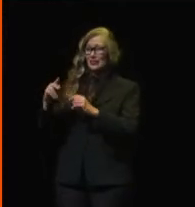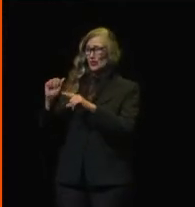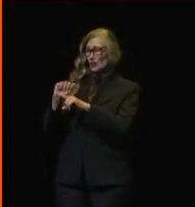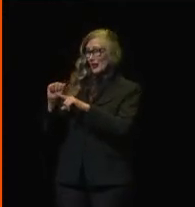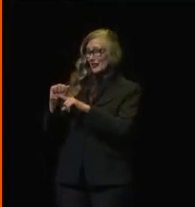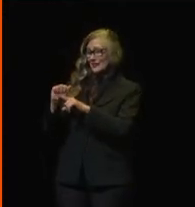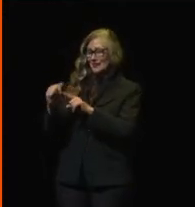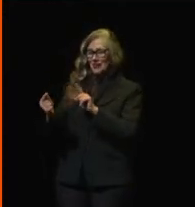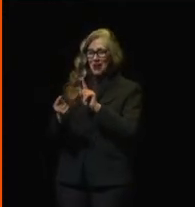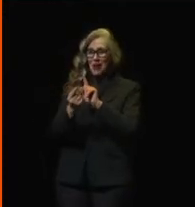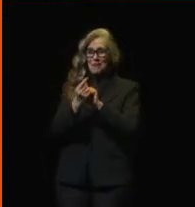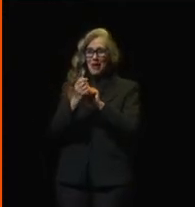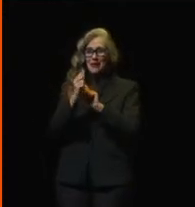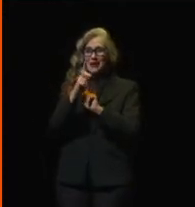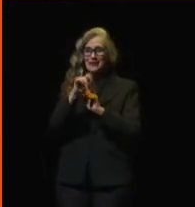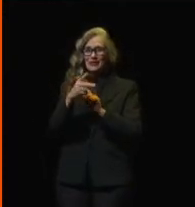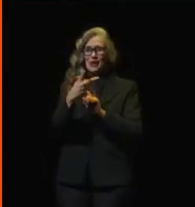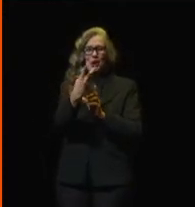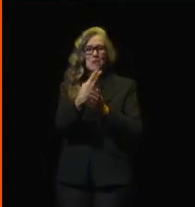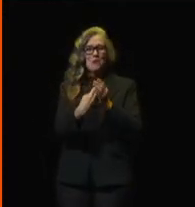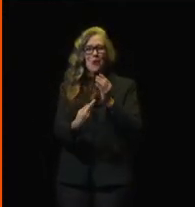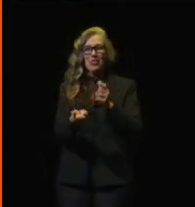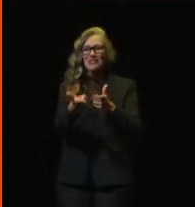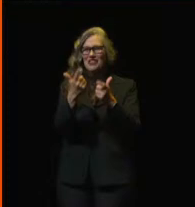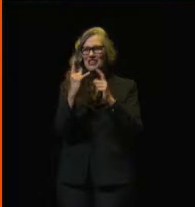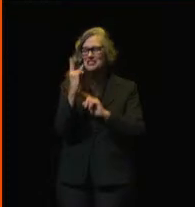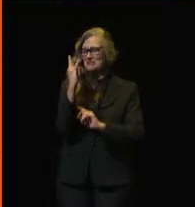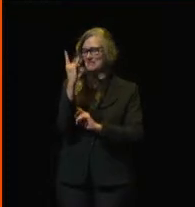had an instant connection, and he hired me right away.